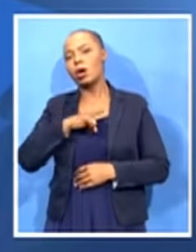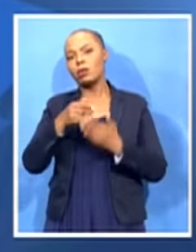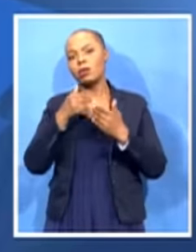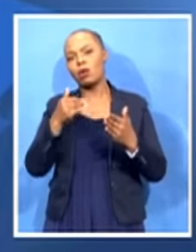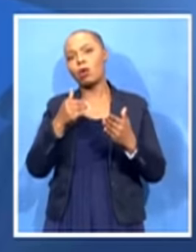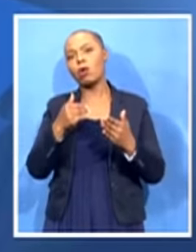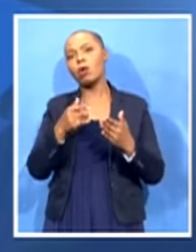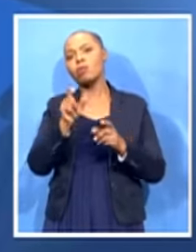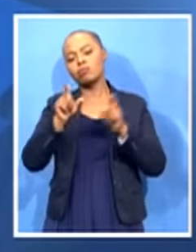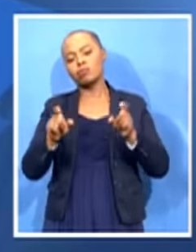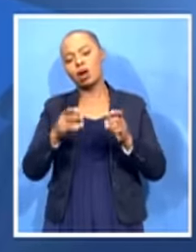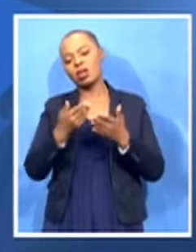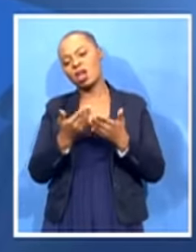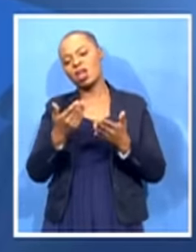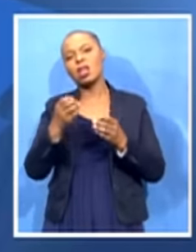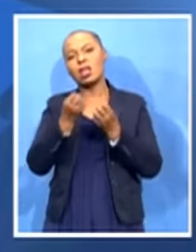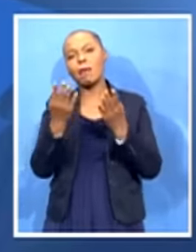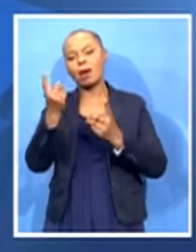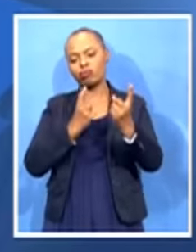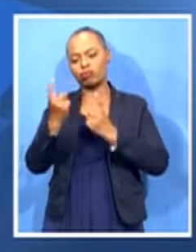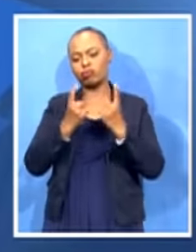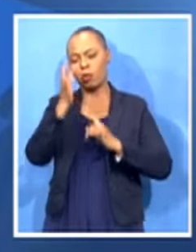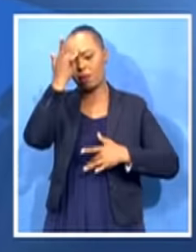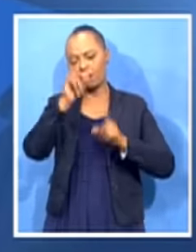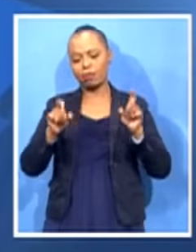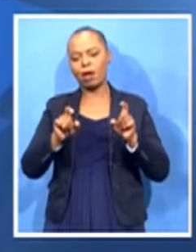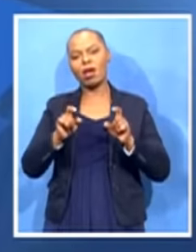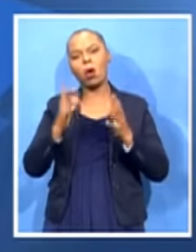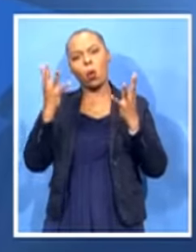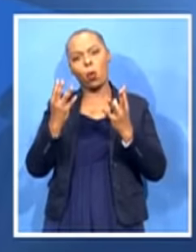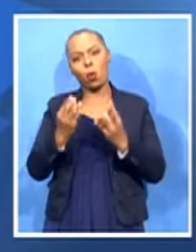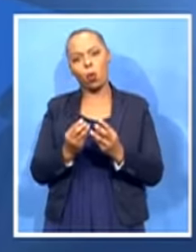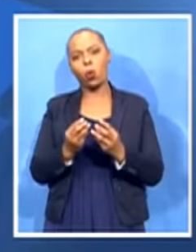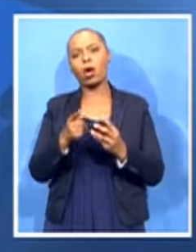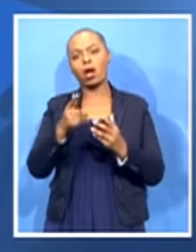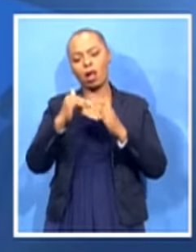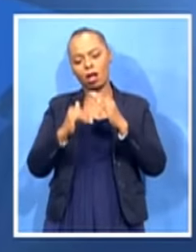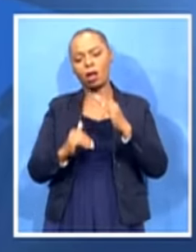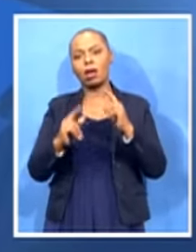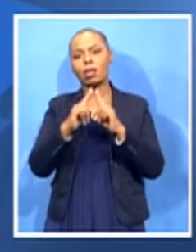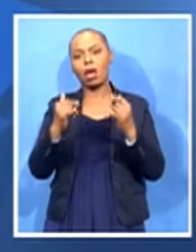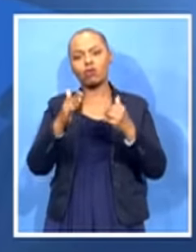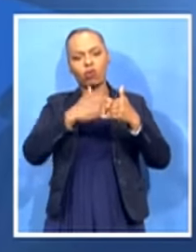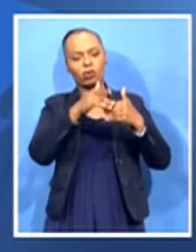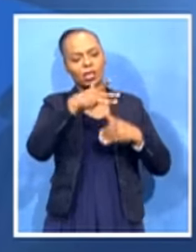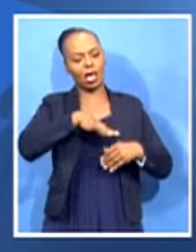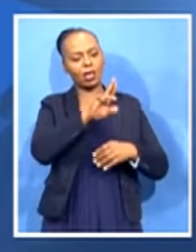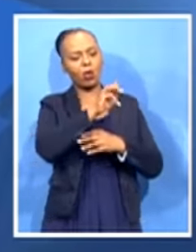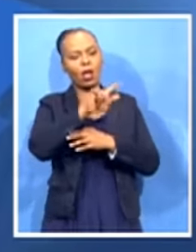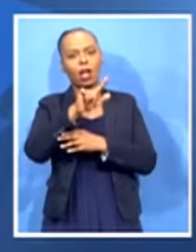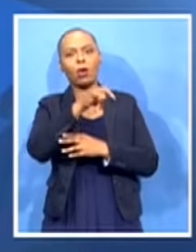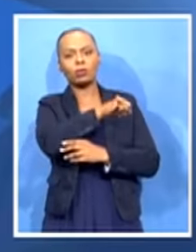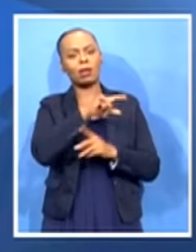the Royal Showgrounds Field Hospital. We are looking at opening it up again because of the numbers,